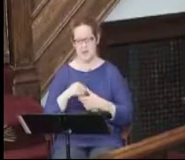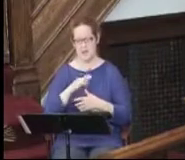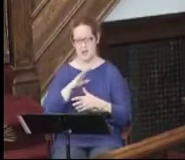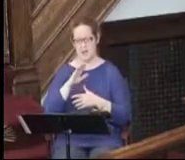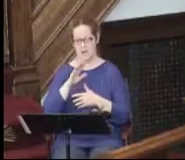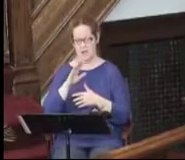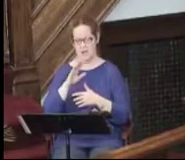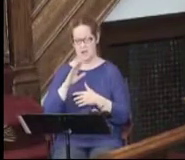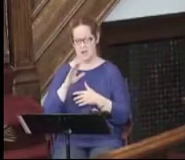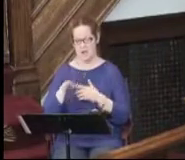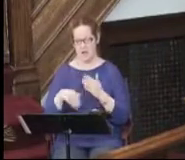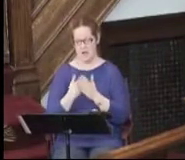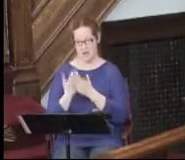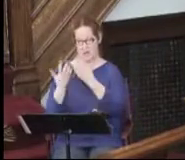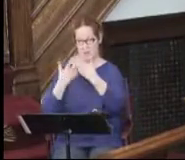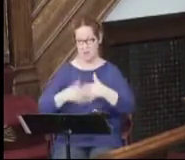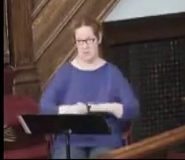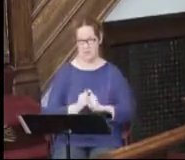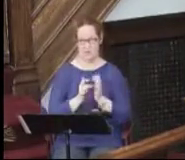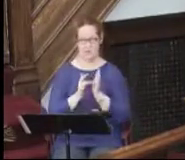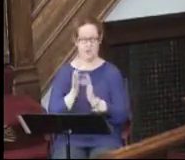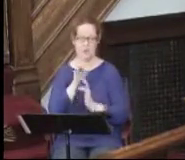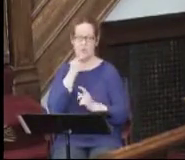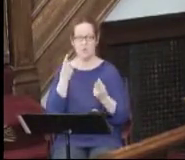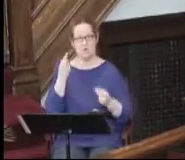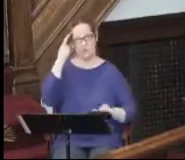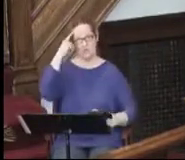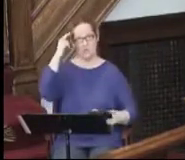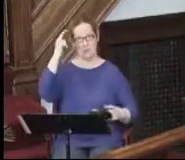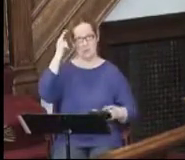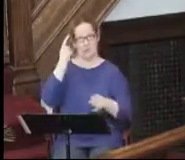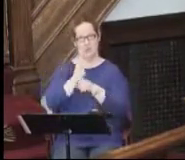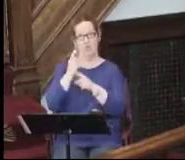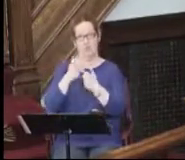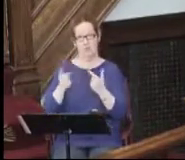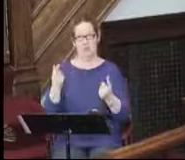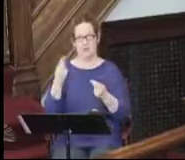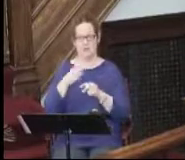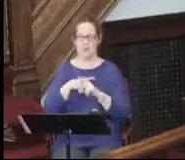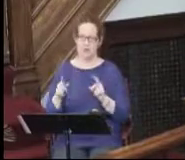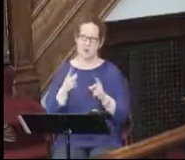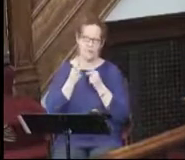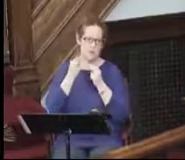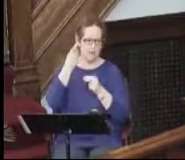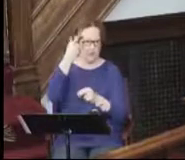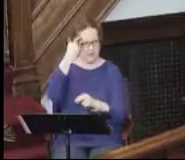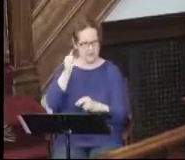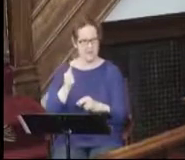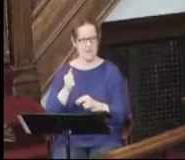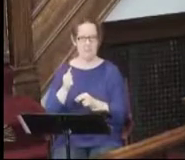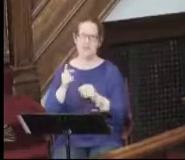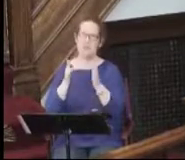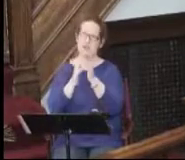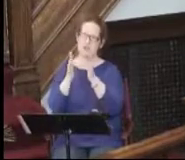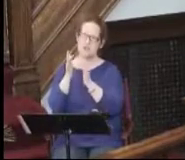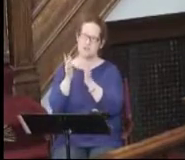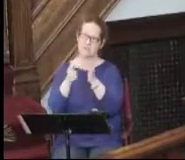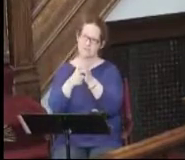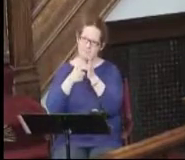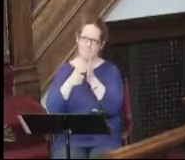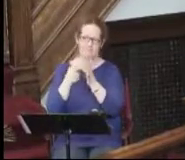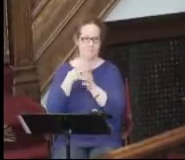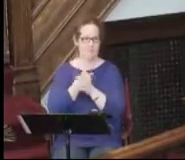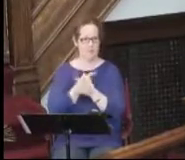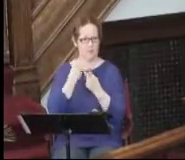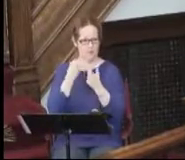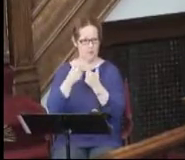line with what Jesus taught. We don't just do these things because they're the right thing to do. We also do these things because they're mandated for us